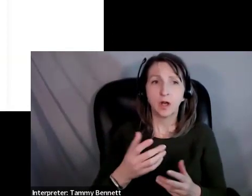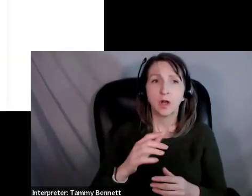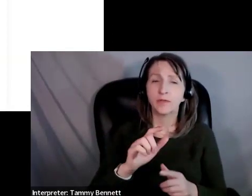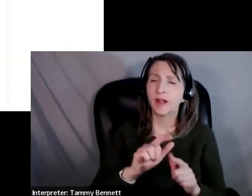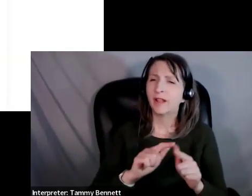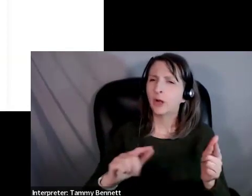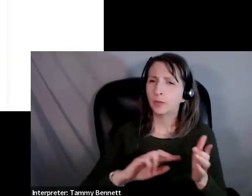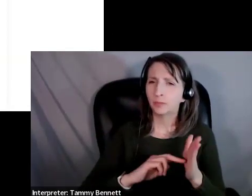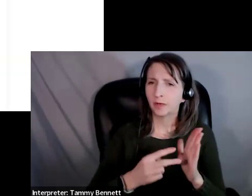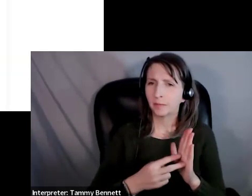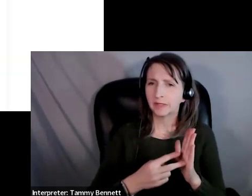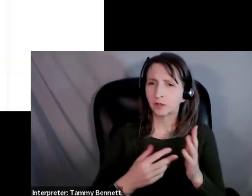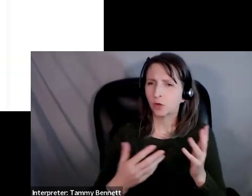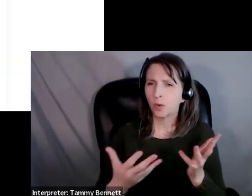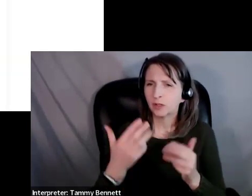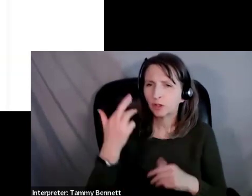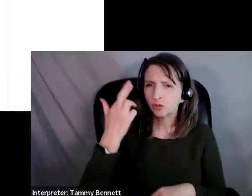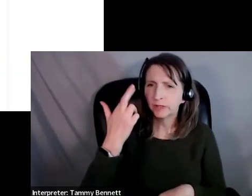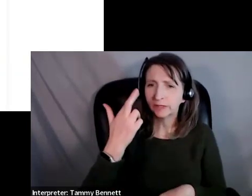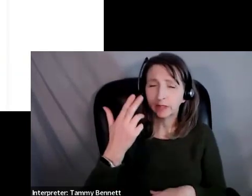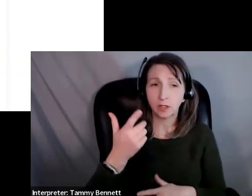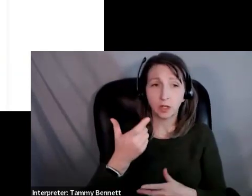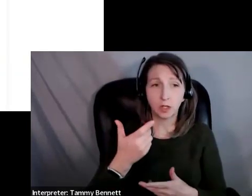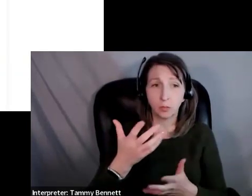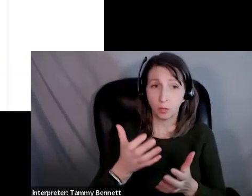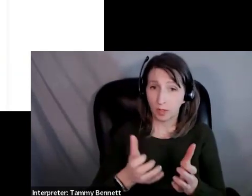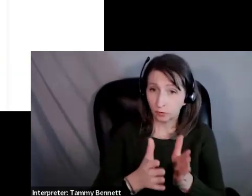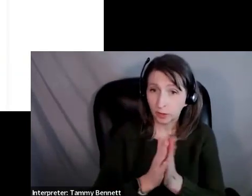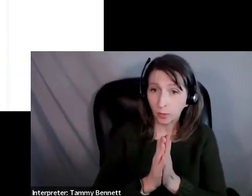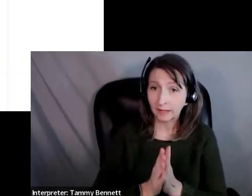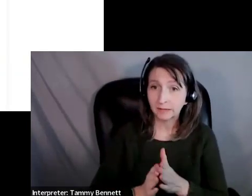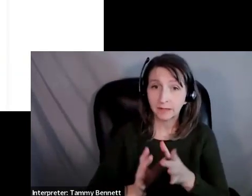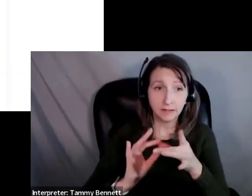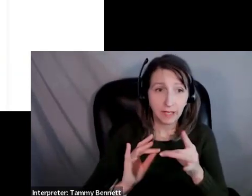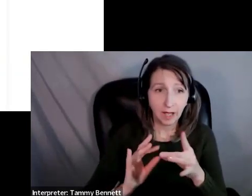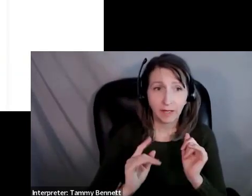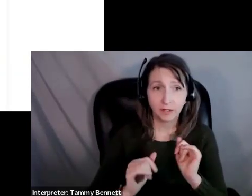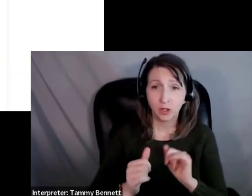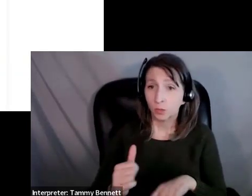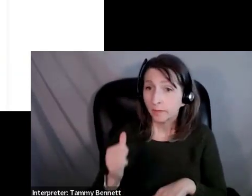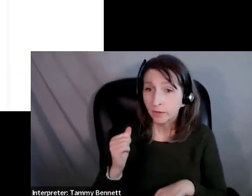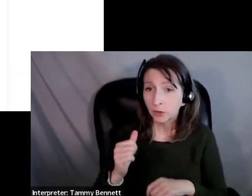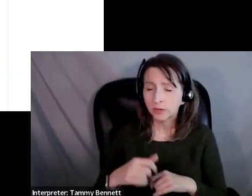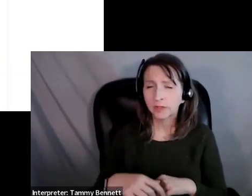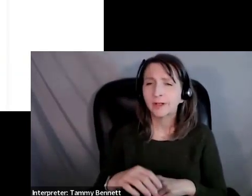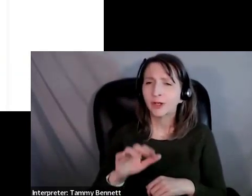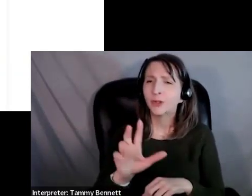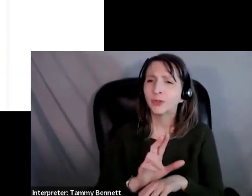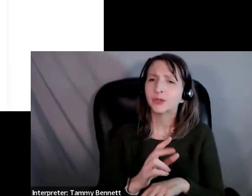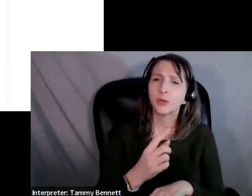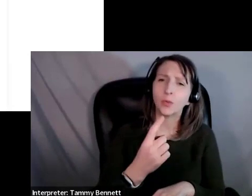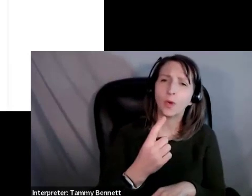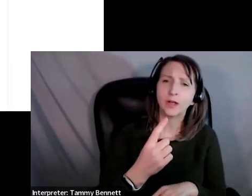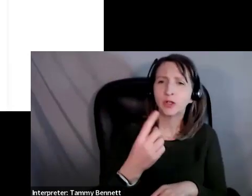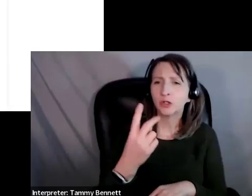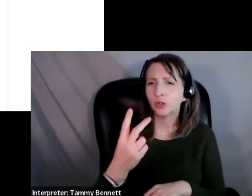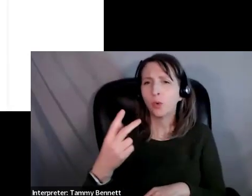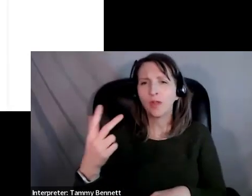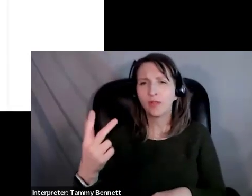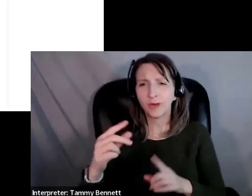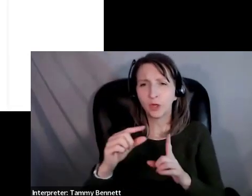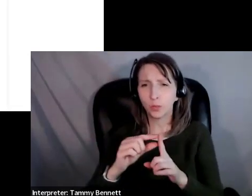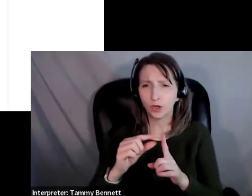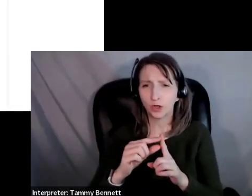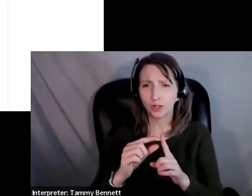are we commenting, are we refusing, um, and how we're going to do this in a one word, two word, or three word utterance. And sometimes for,